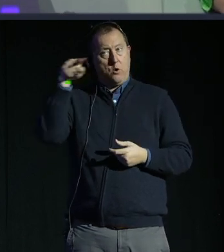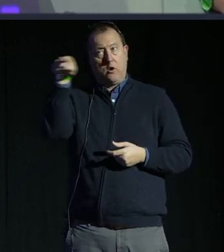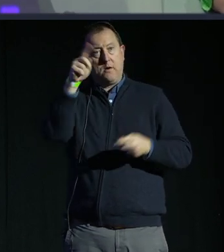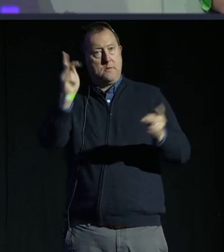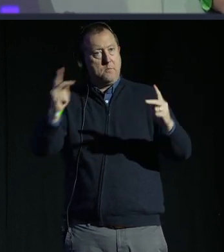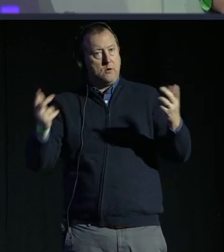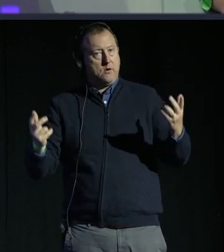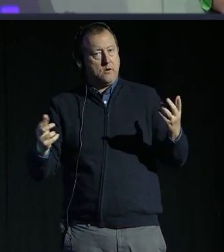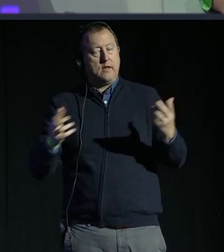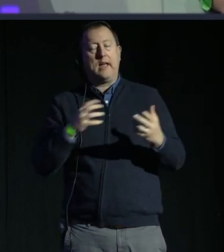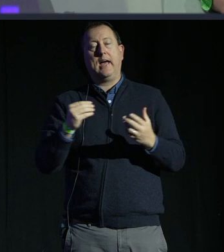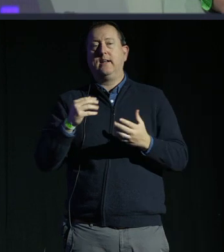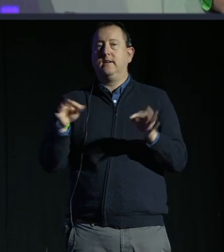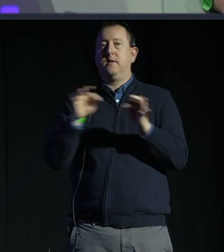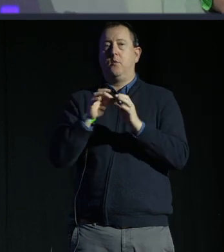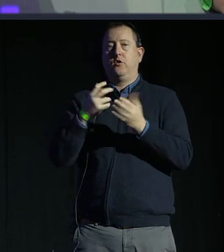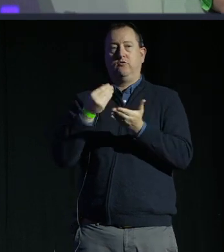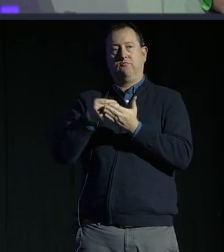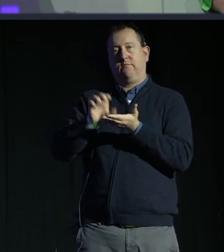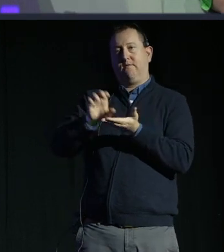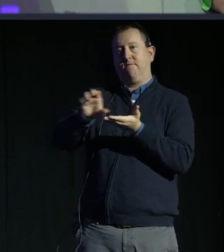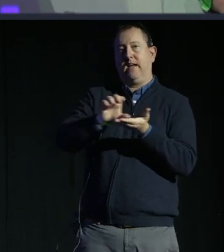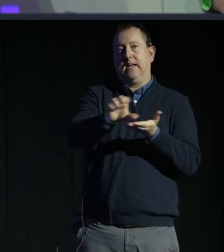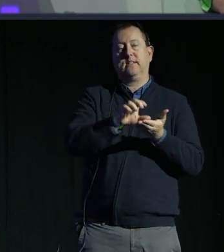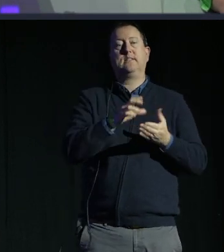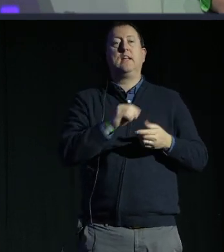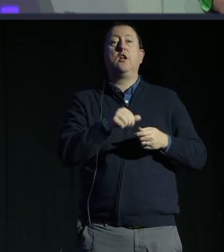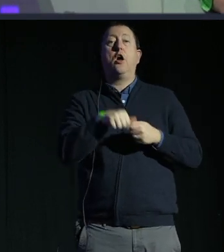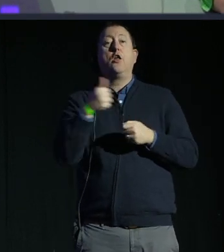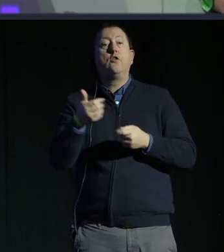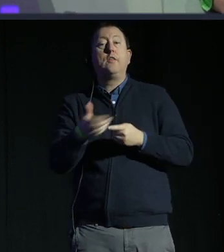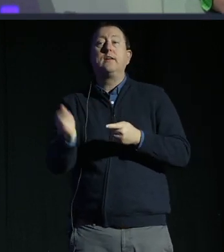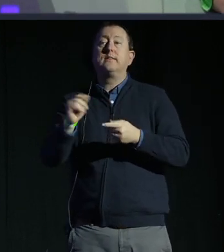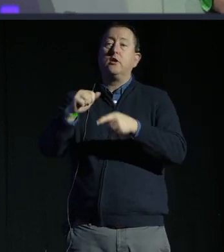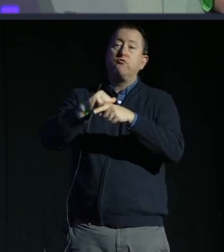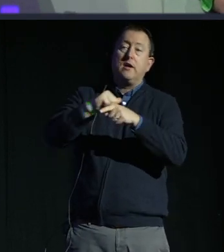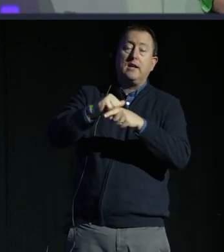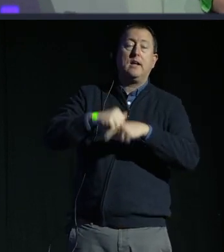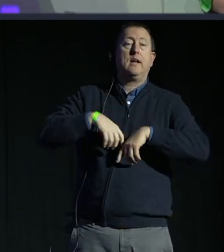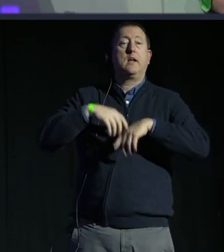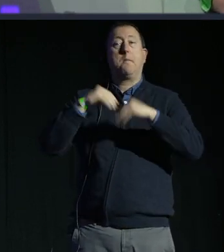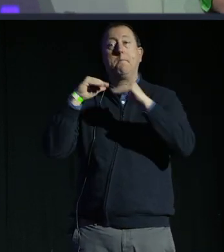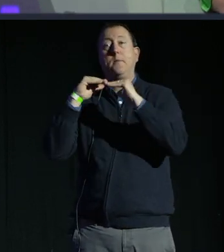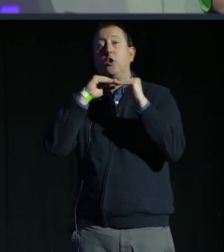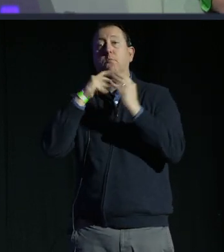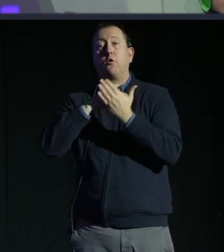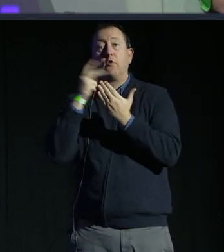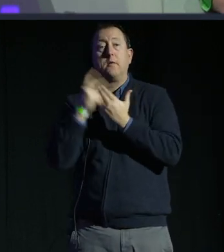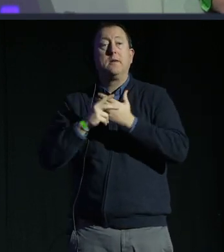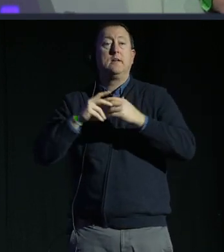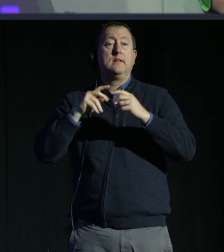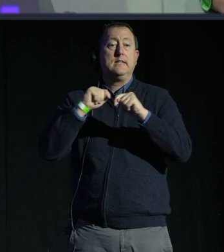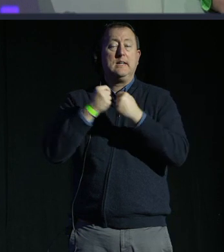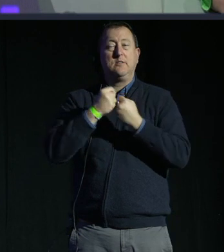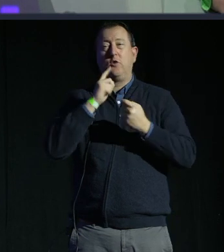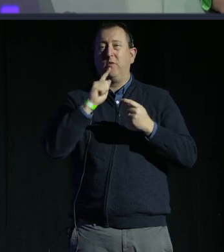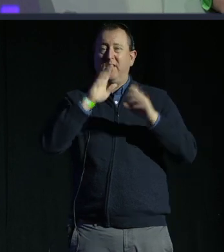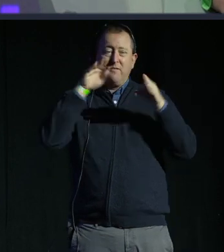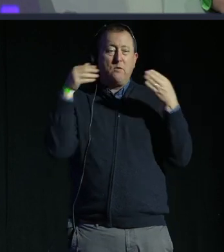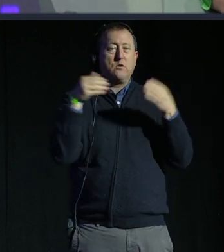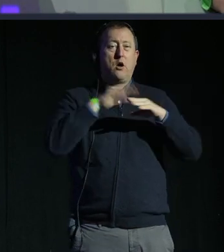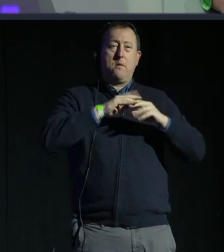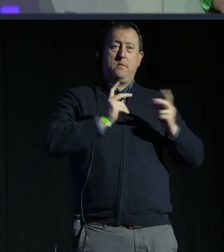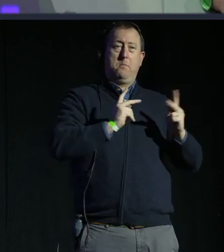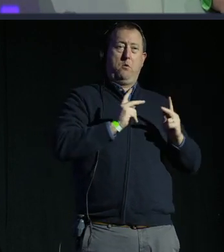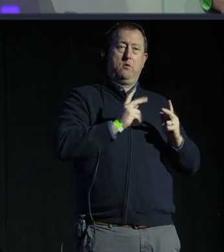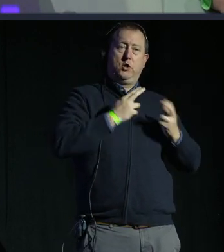that, it's investing in the other things like training and peer programming teams and really human-centric development that